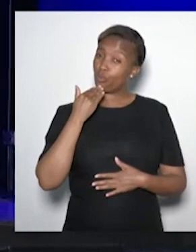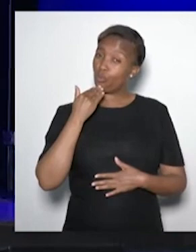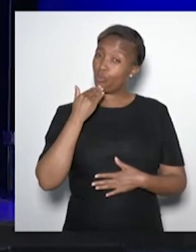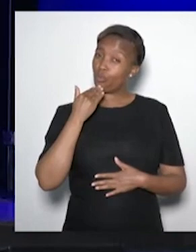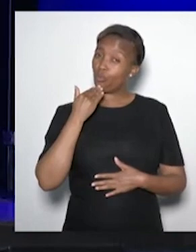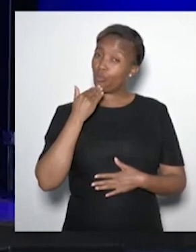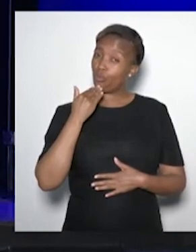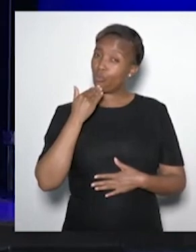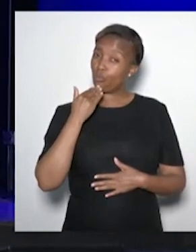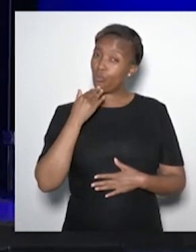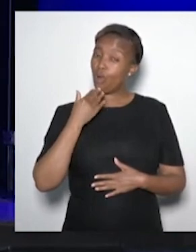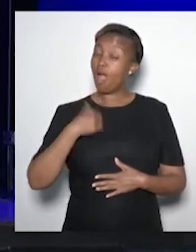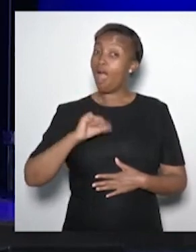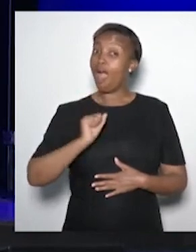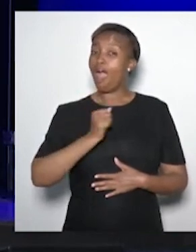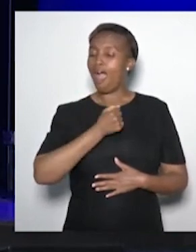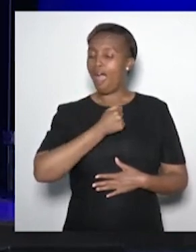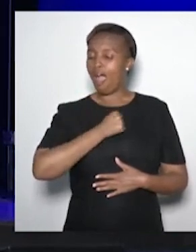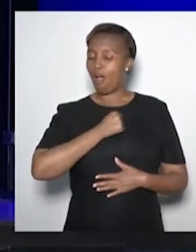Our Excellency.